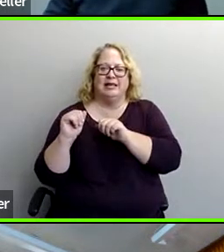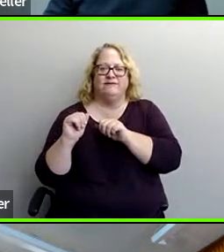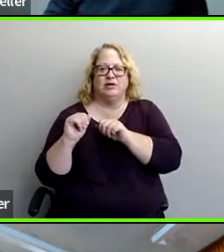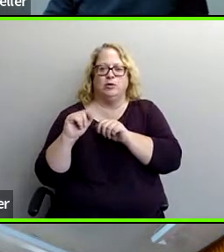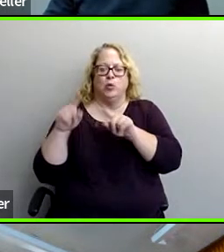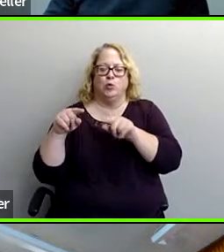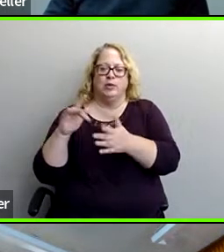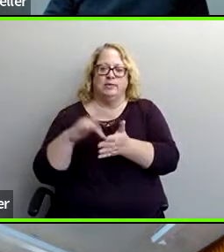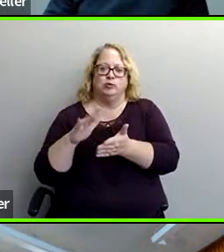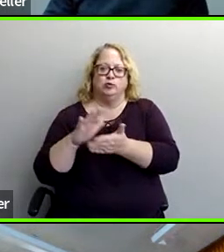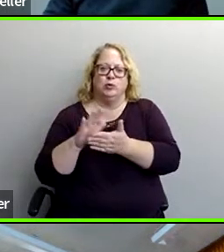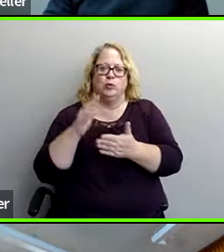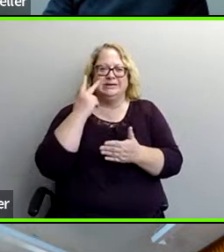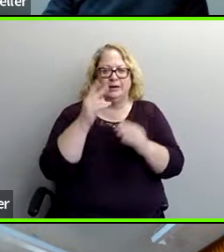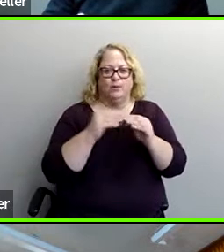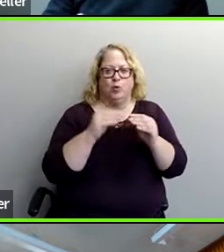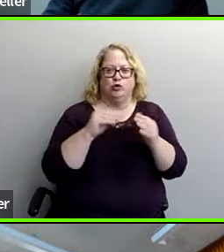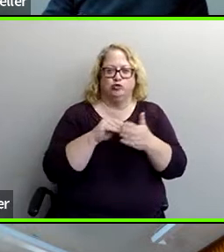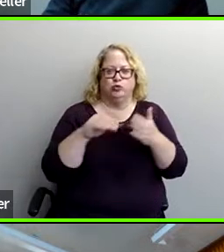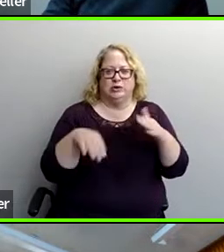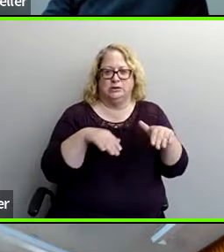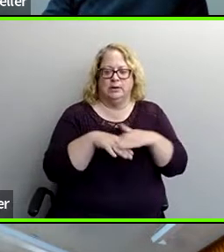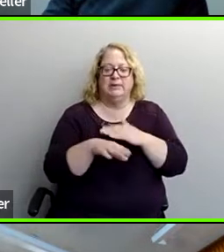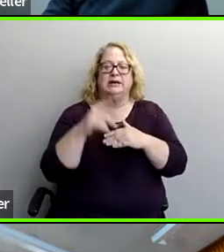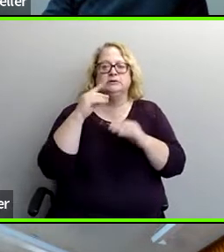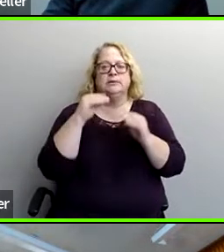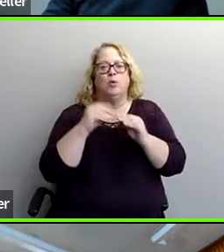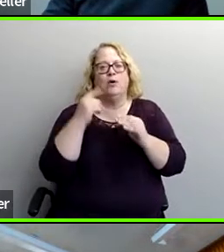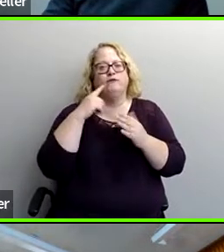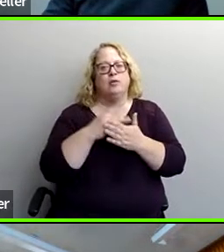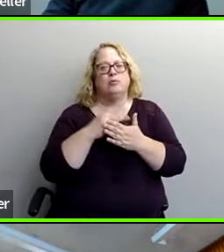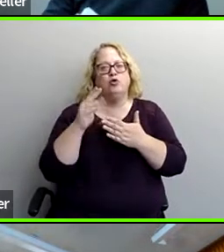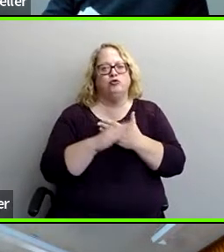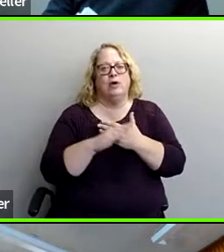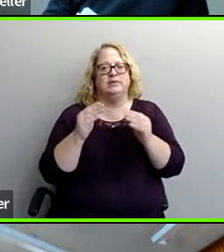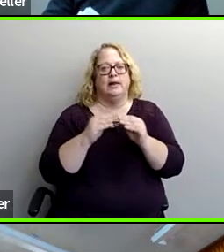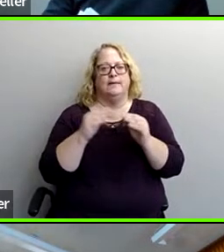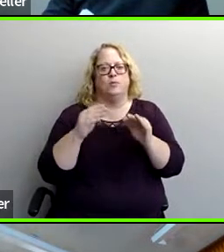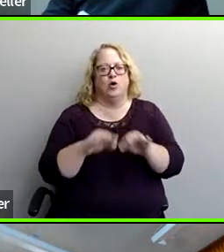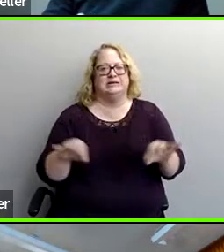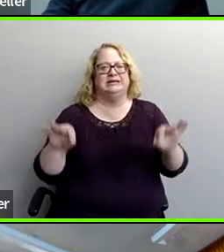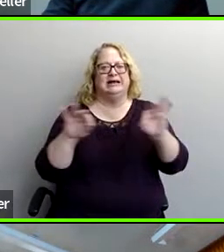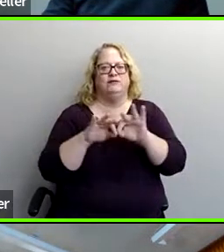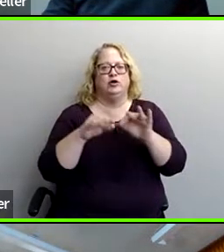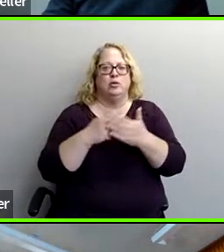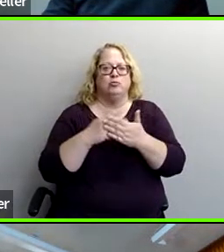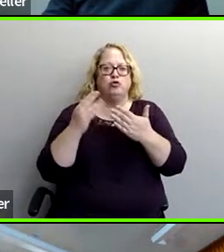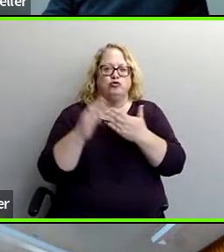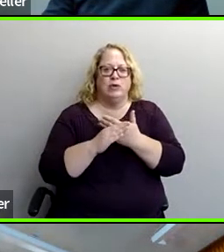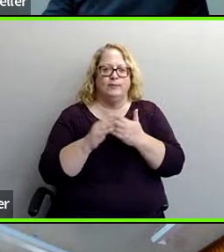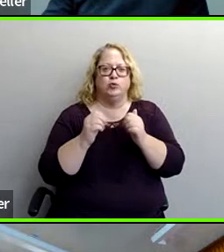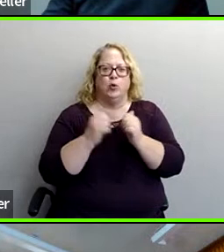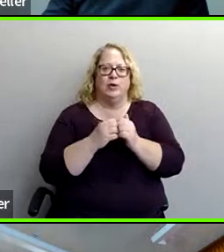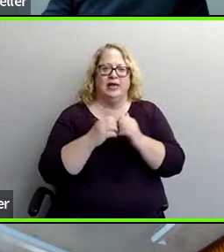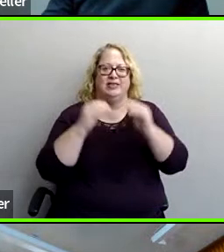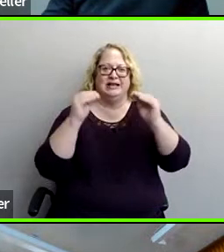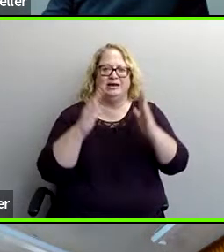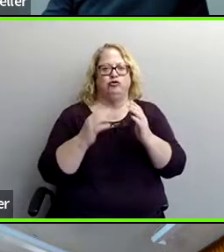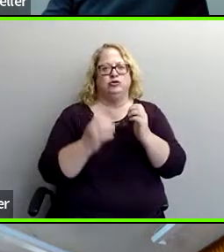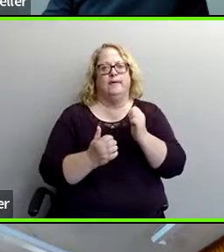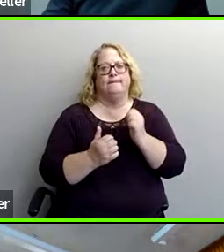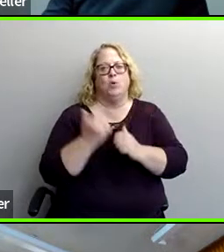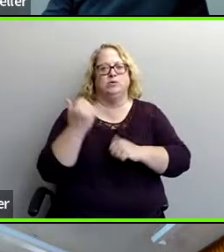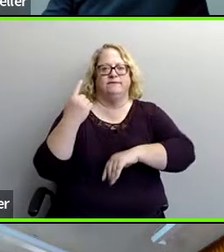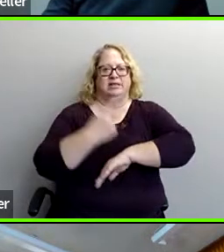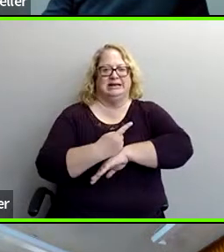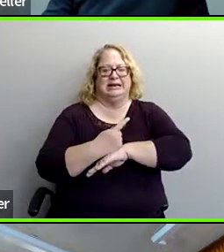students coming in. And they're more for those programs that are more significant programs where the kids are with those teachers for the majority of